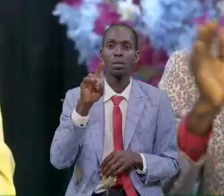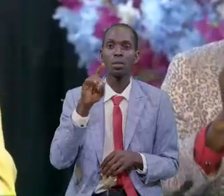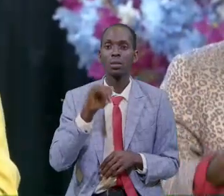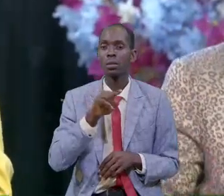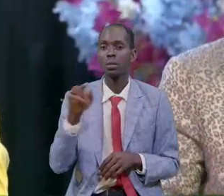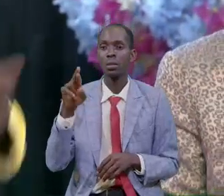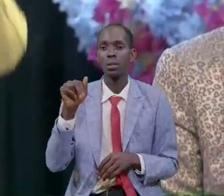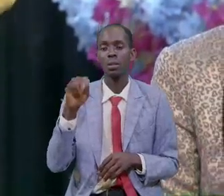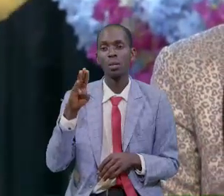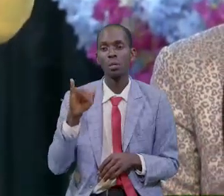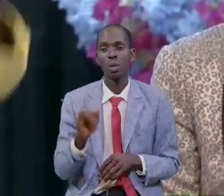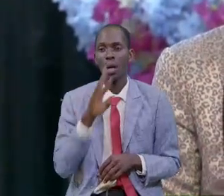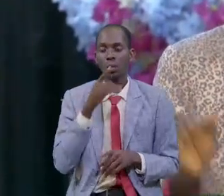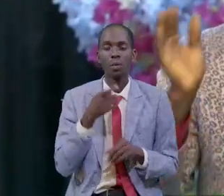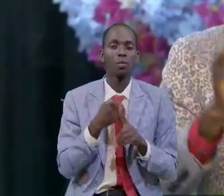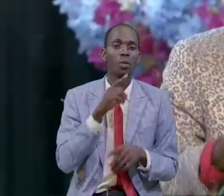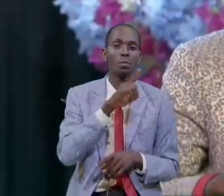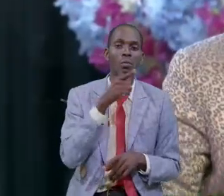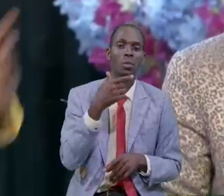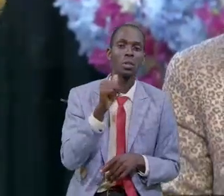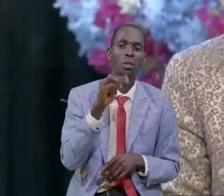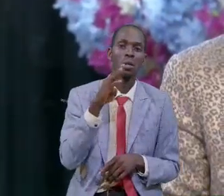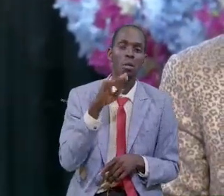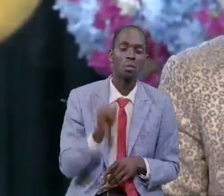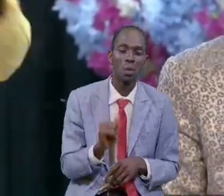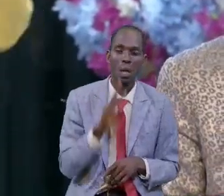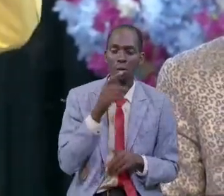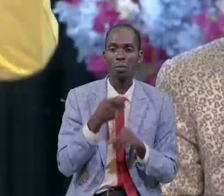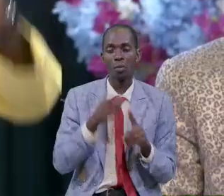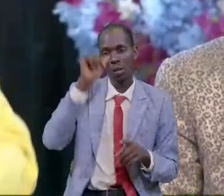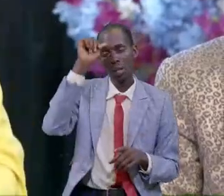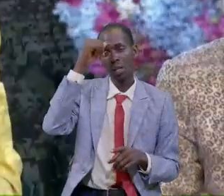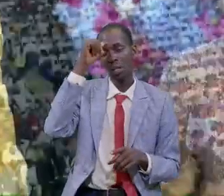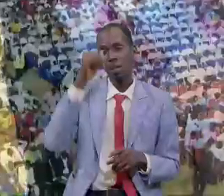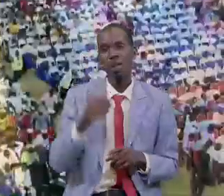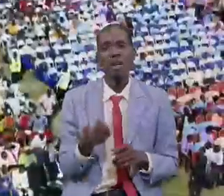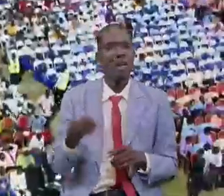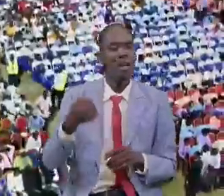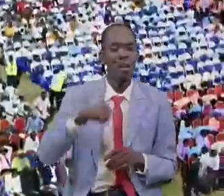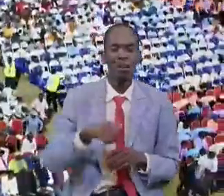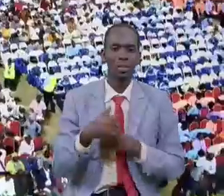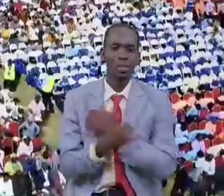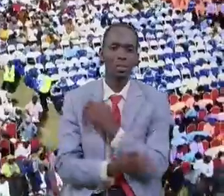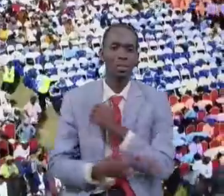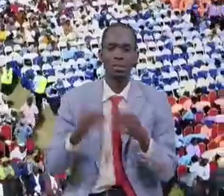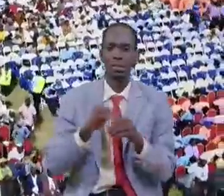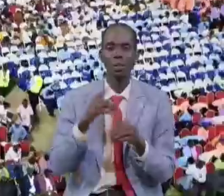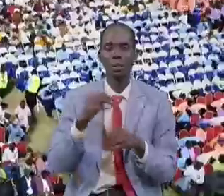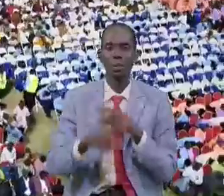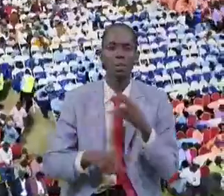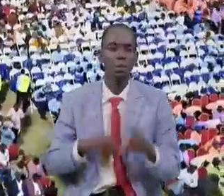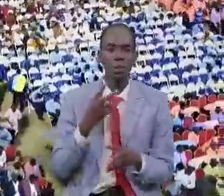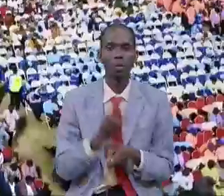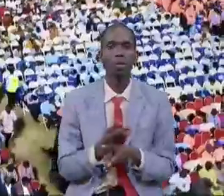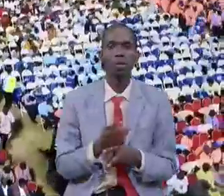so Gambia. If you are in India, so India. Any country in the world that are connected to